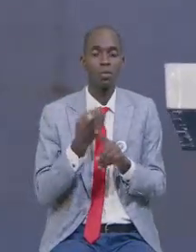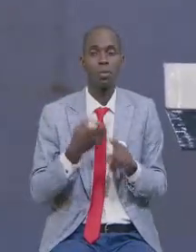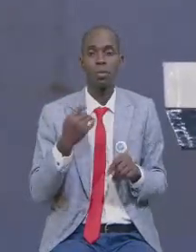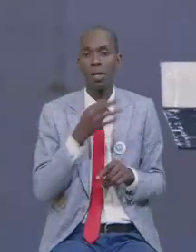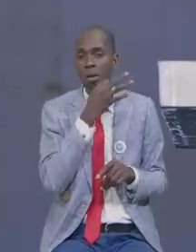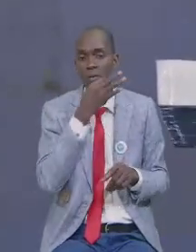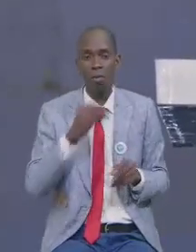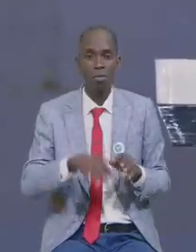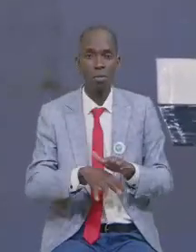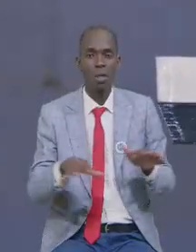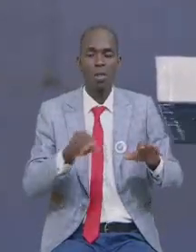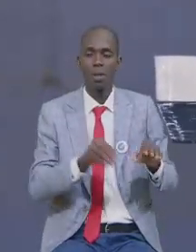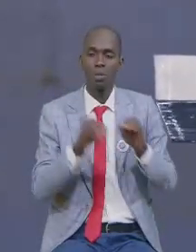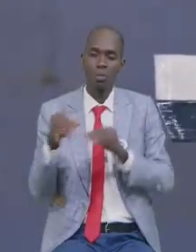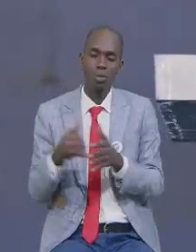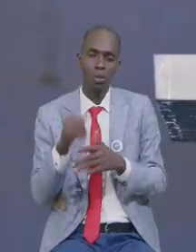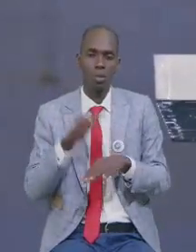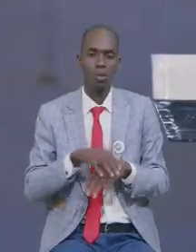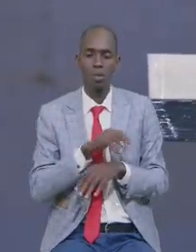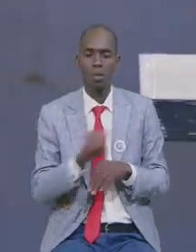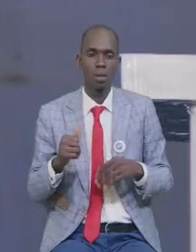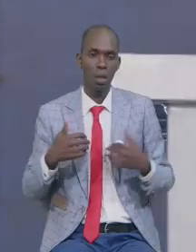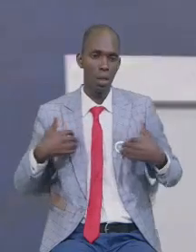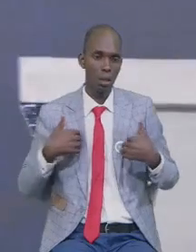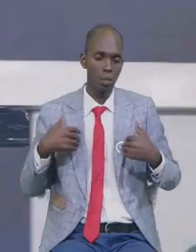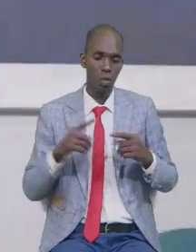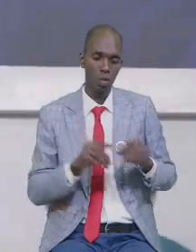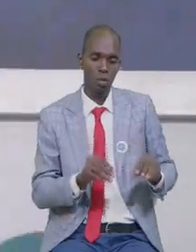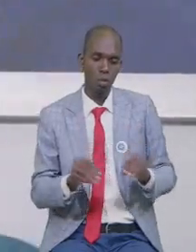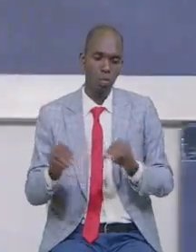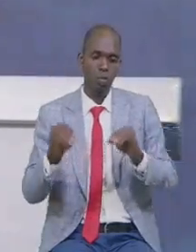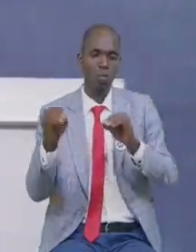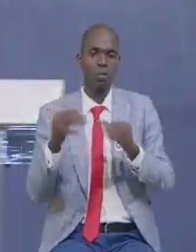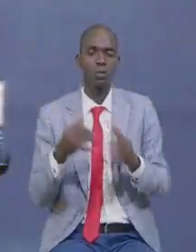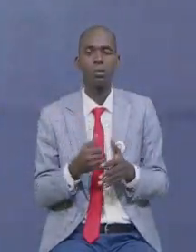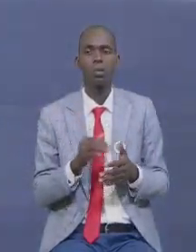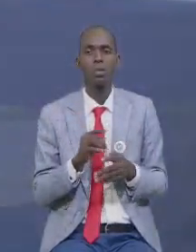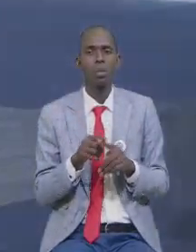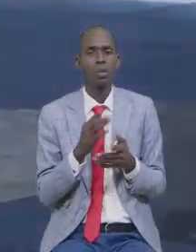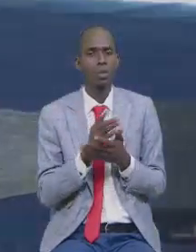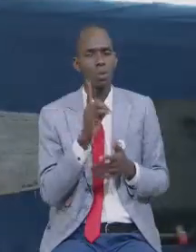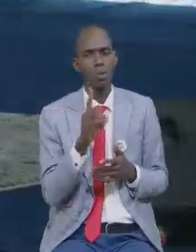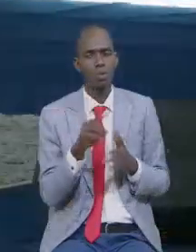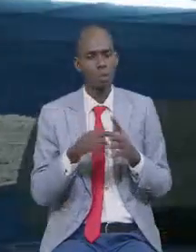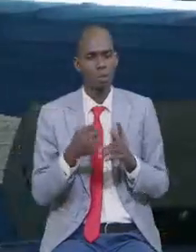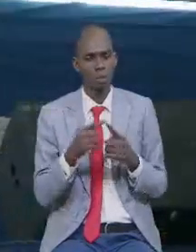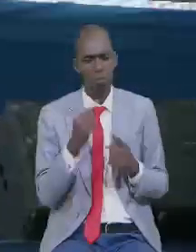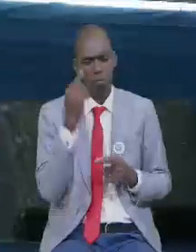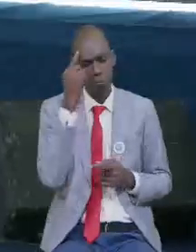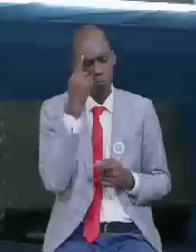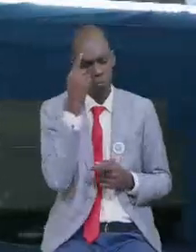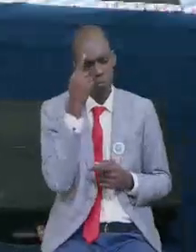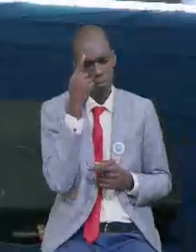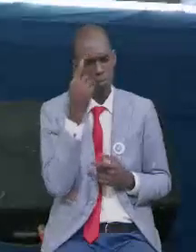a moving animal. But somebody began to reason, these animals